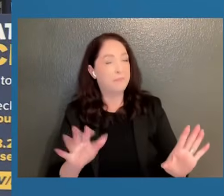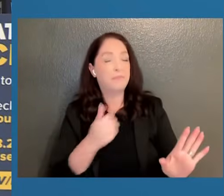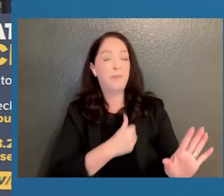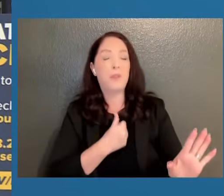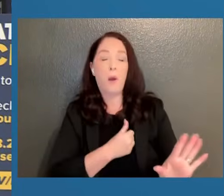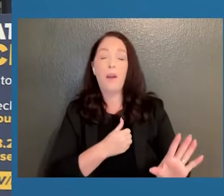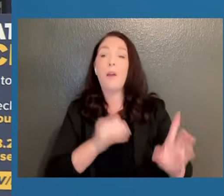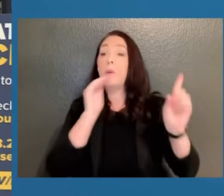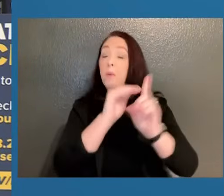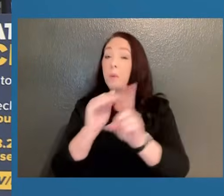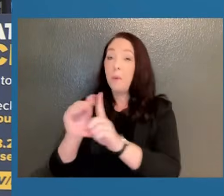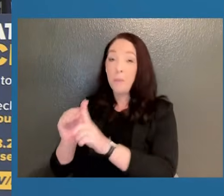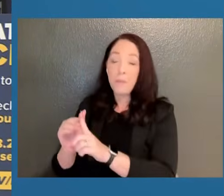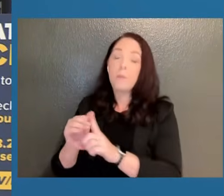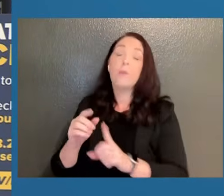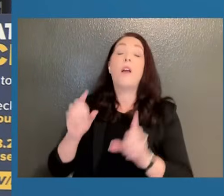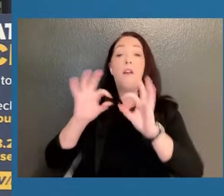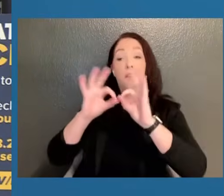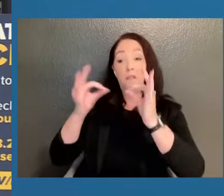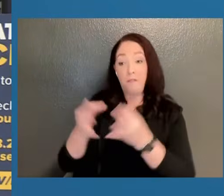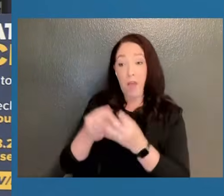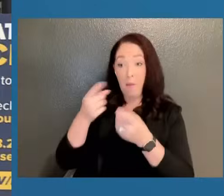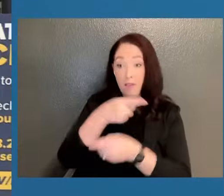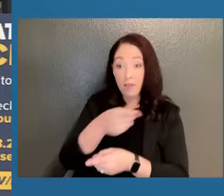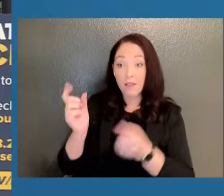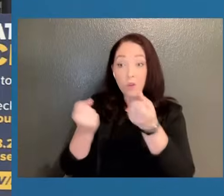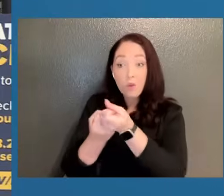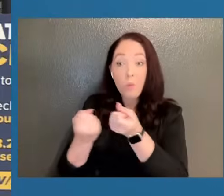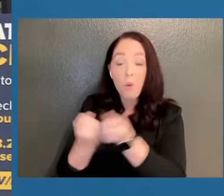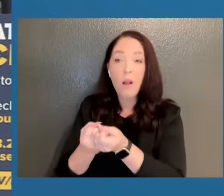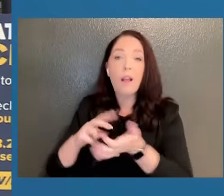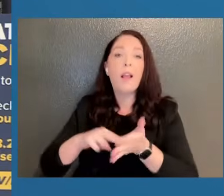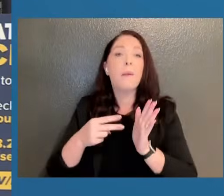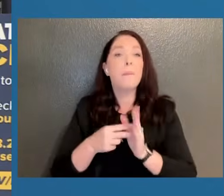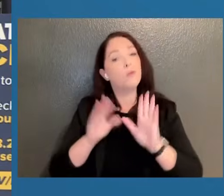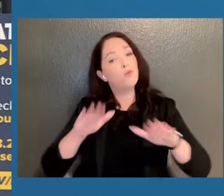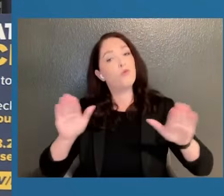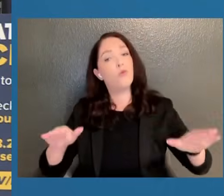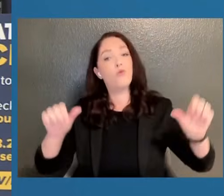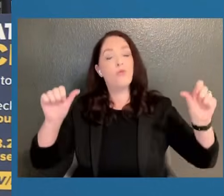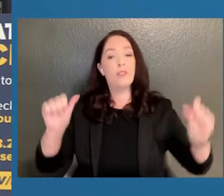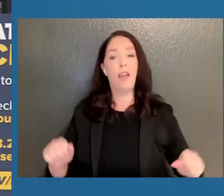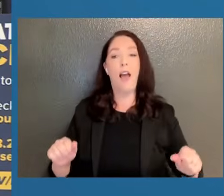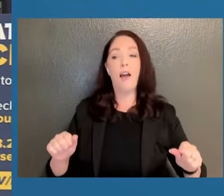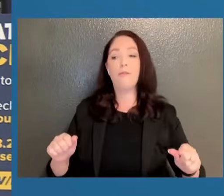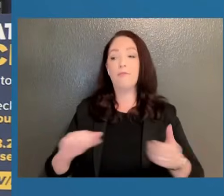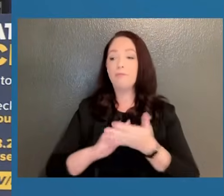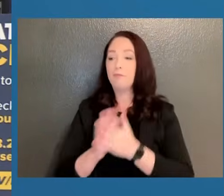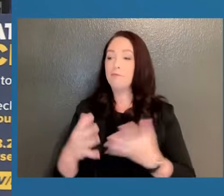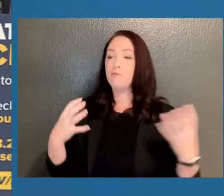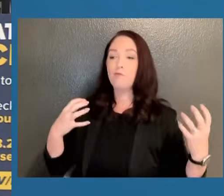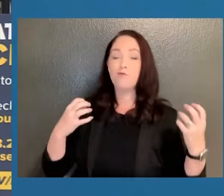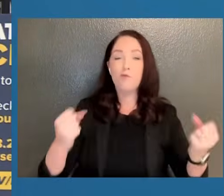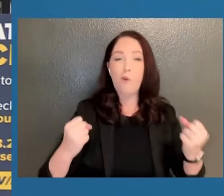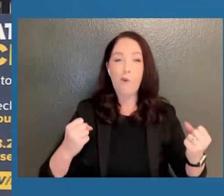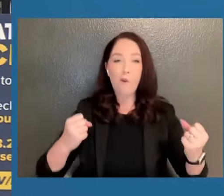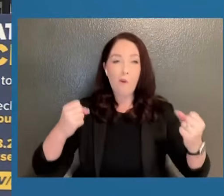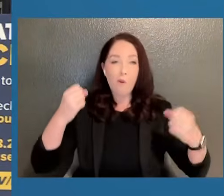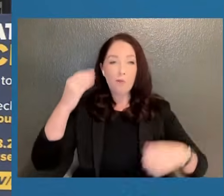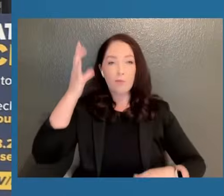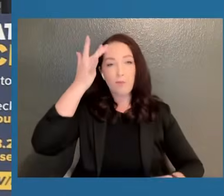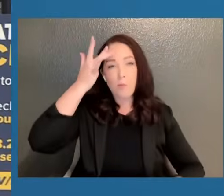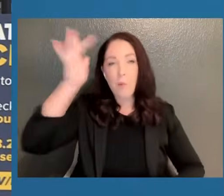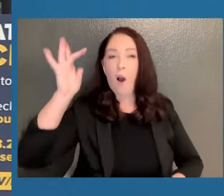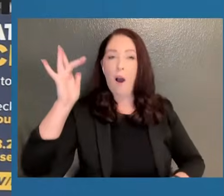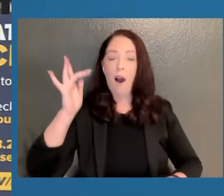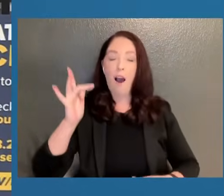families are supported, all children are given the space to become strong, smart, and bold. Thank you very much for